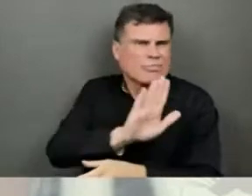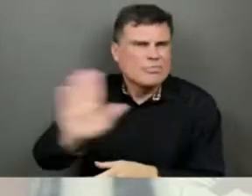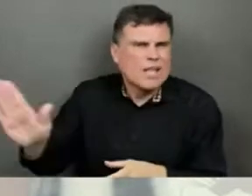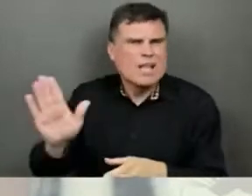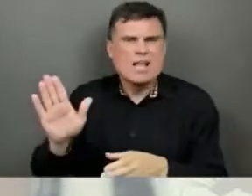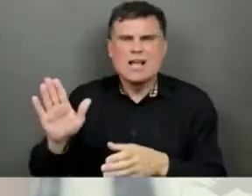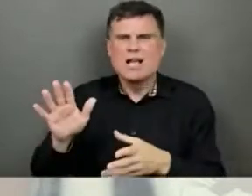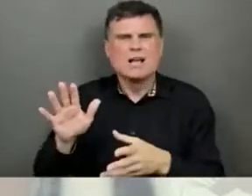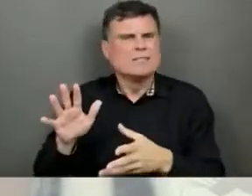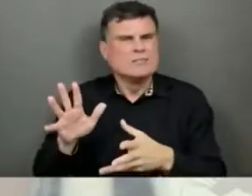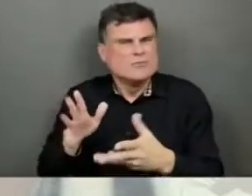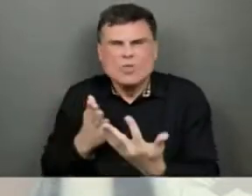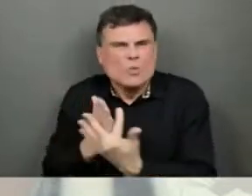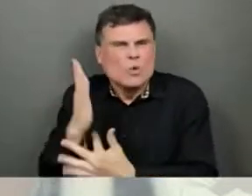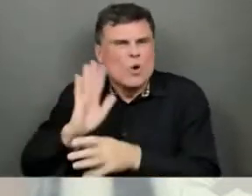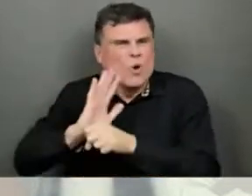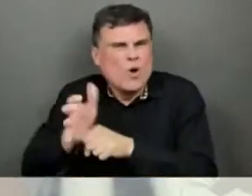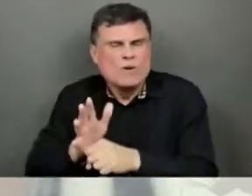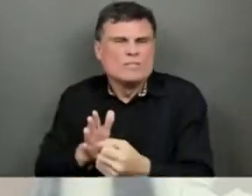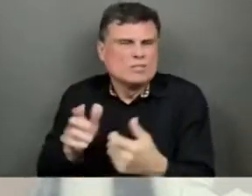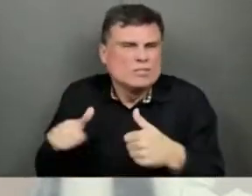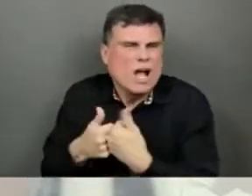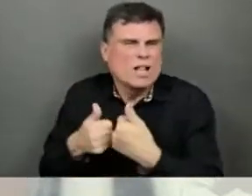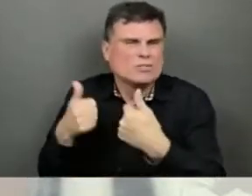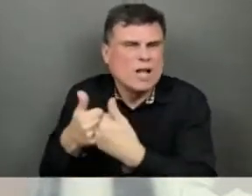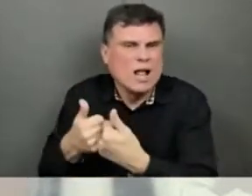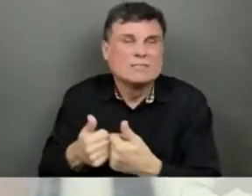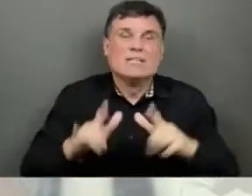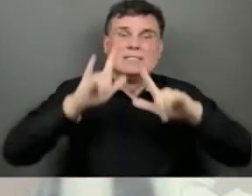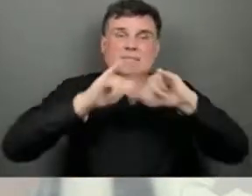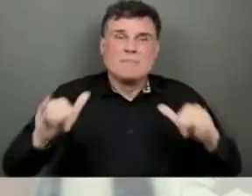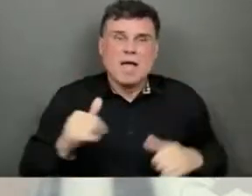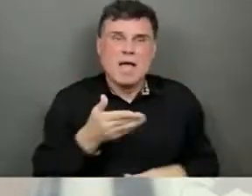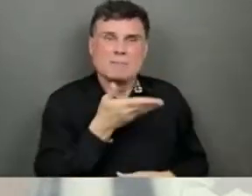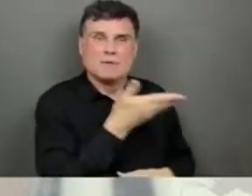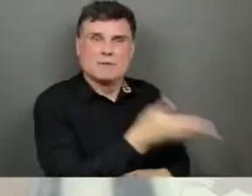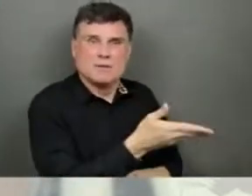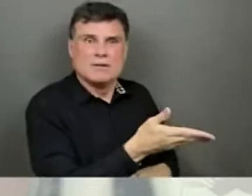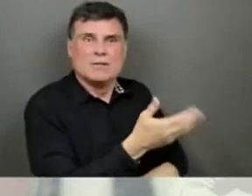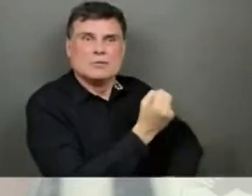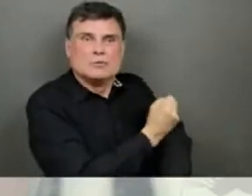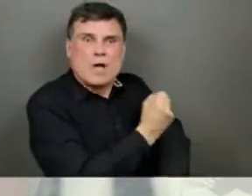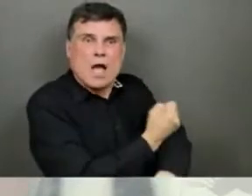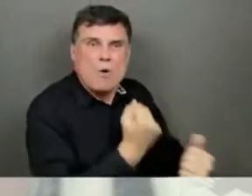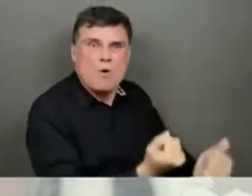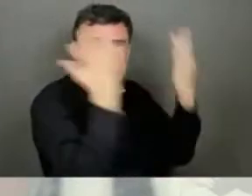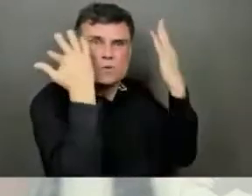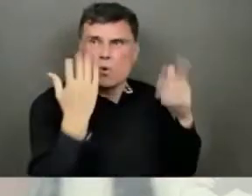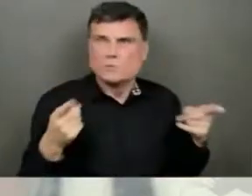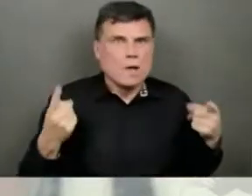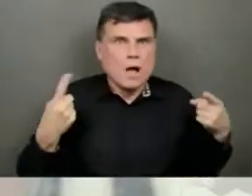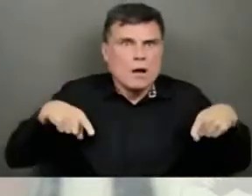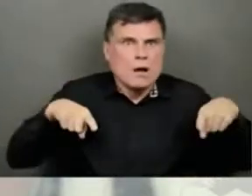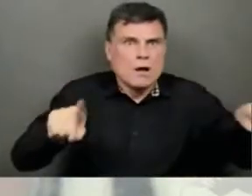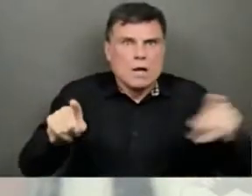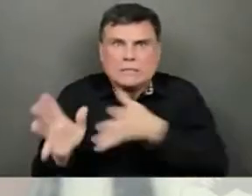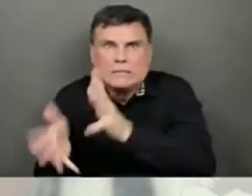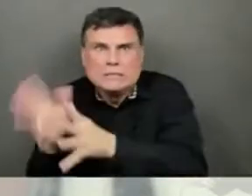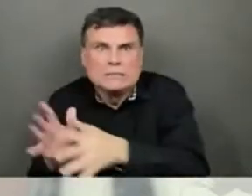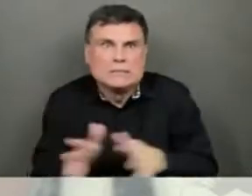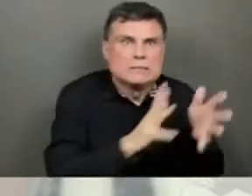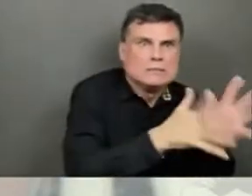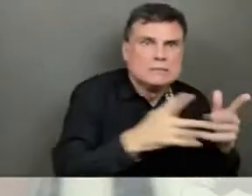public health emergencies. And just to note how challenging it remains today, last night at midnight, at 11:59,